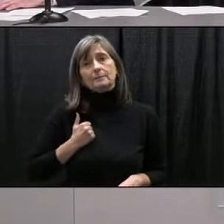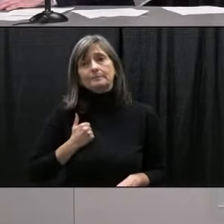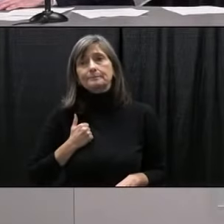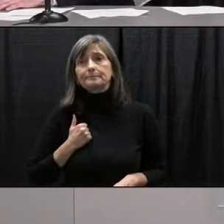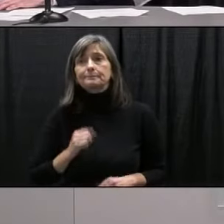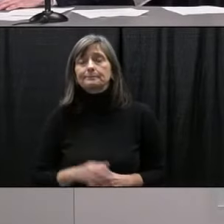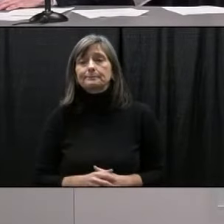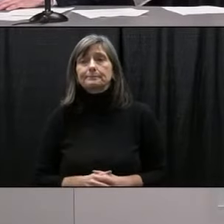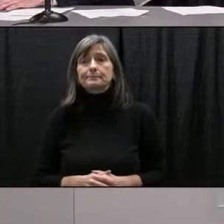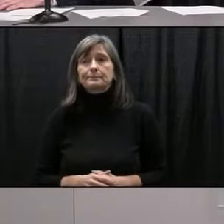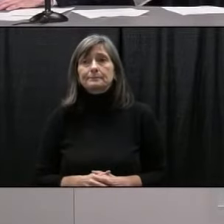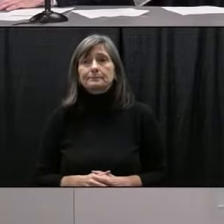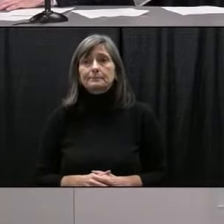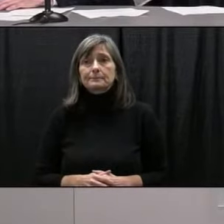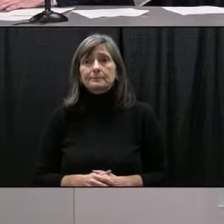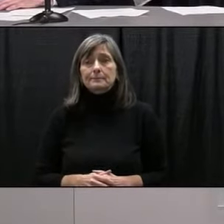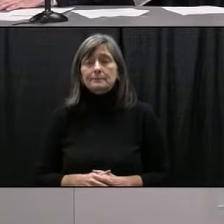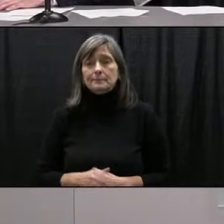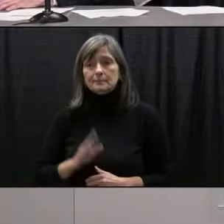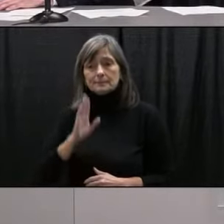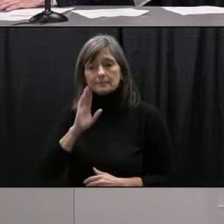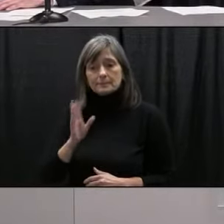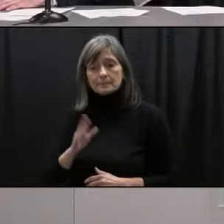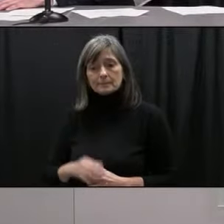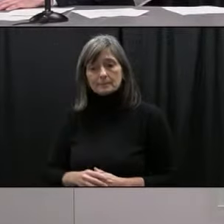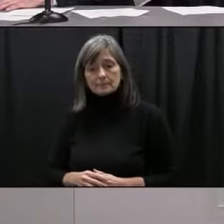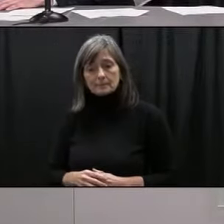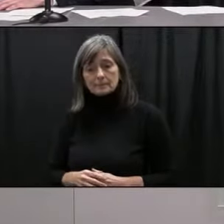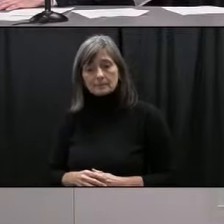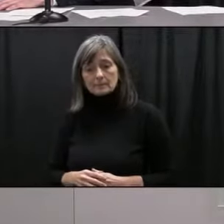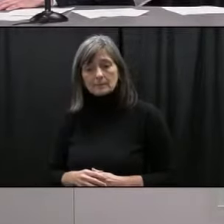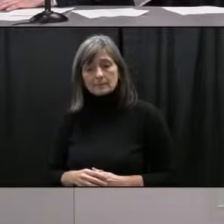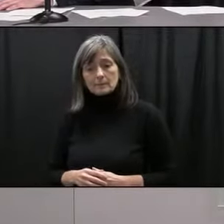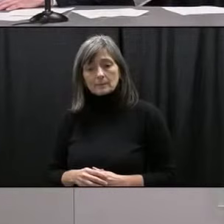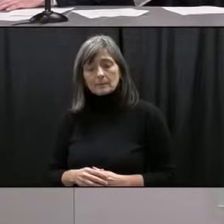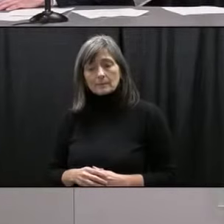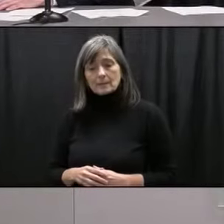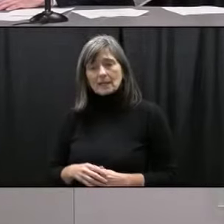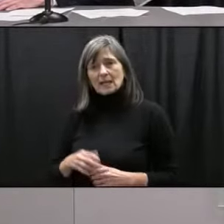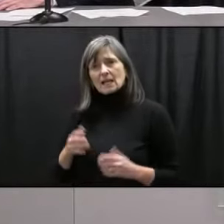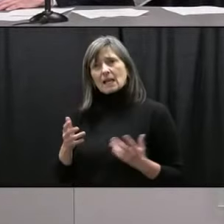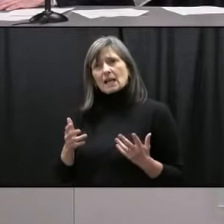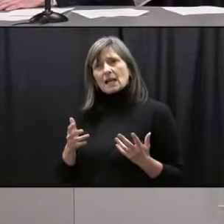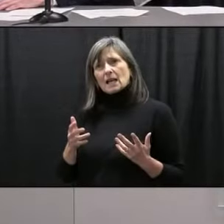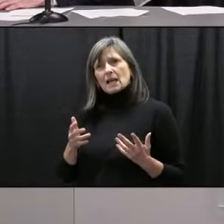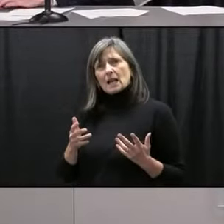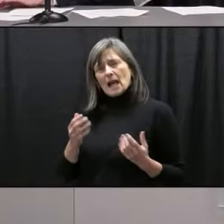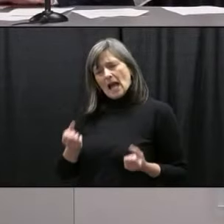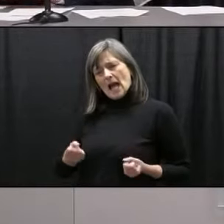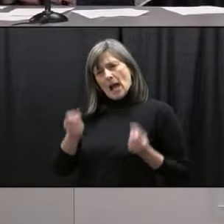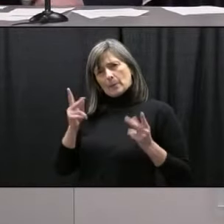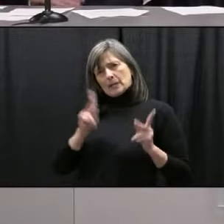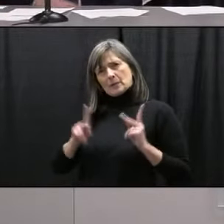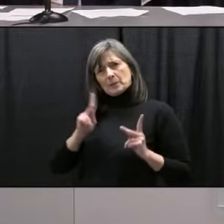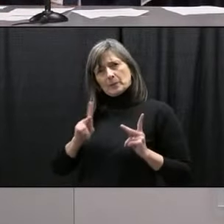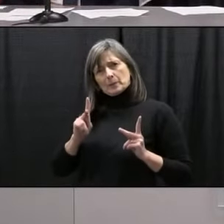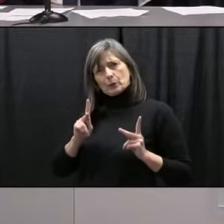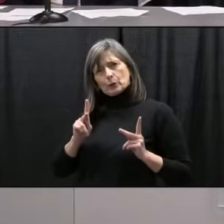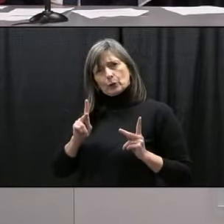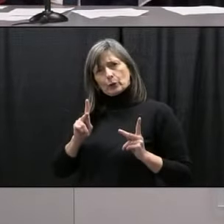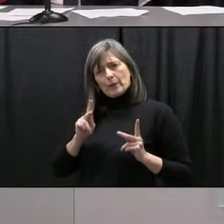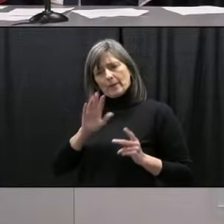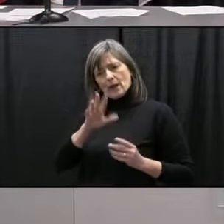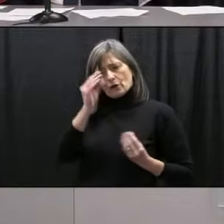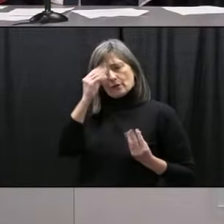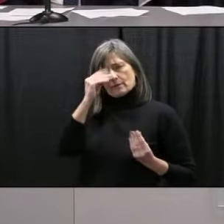ahead. Hello. How many people are affected by this? And if we don't have a clear answer, why don't we have a clear answer